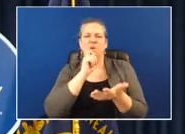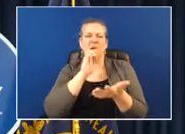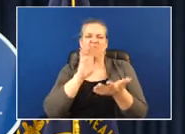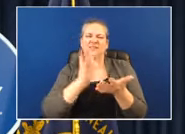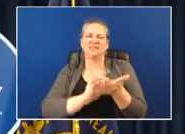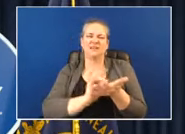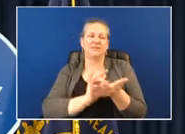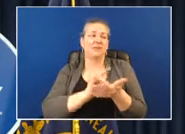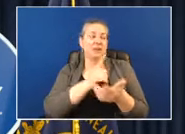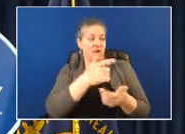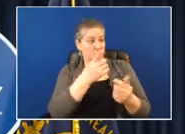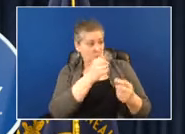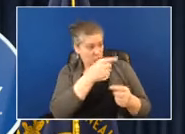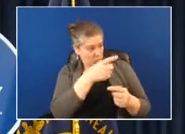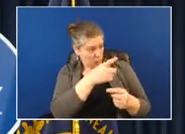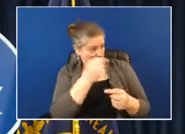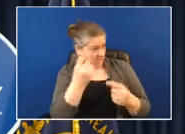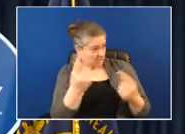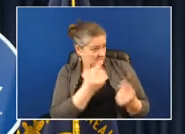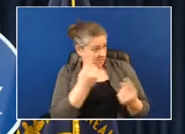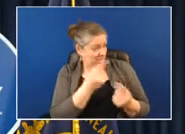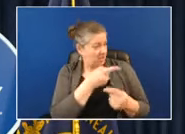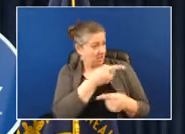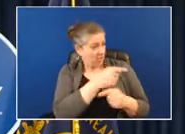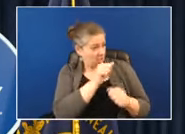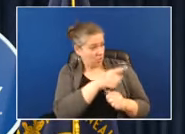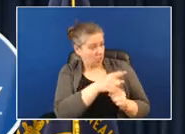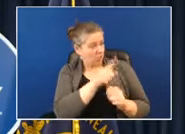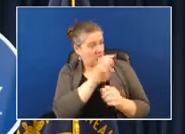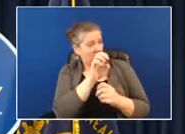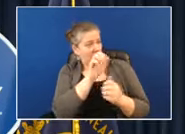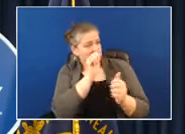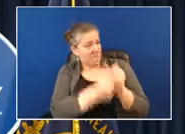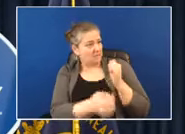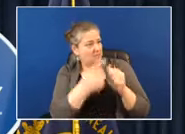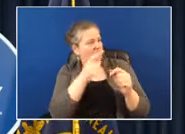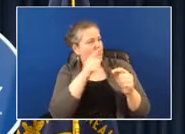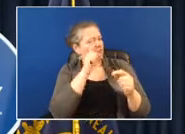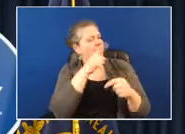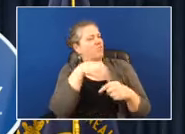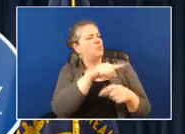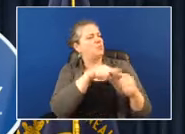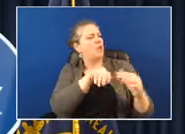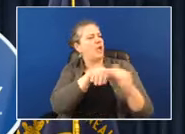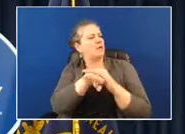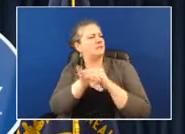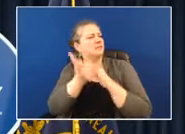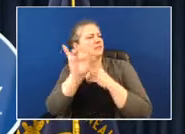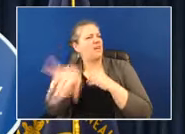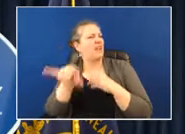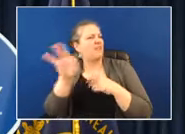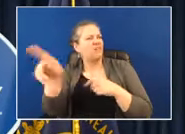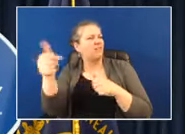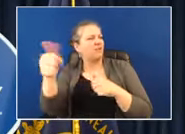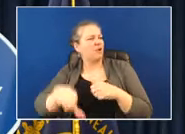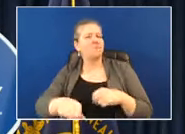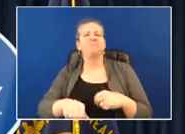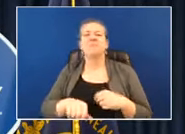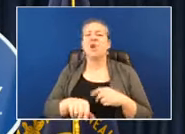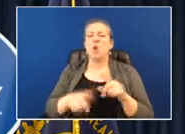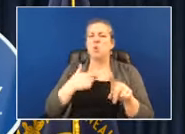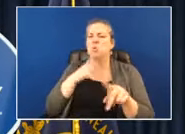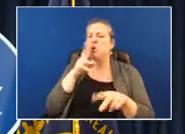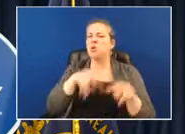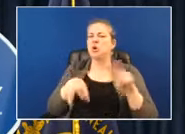easier for people with certain conditions to access it? We're going to explore that. First, they should. It